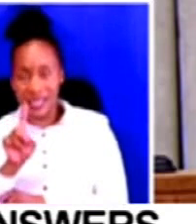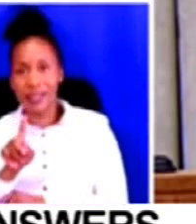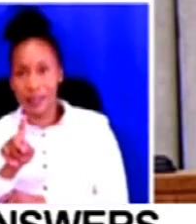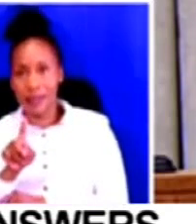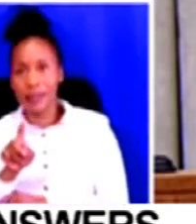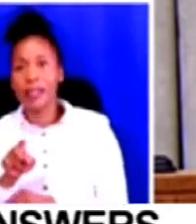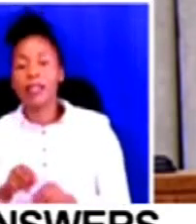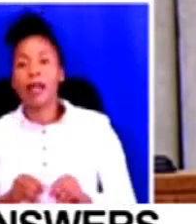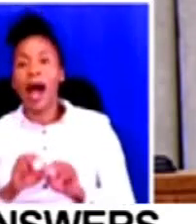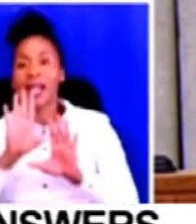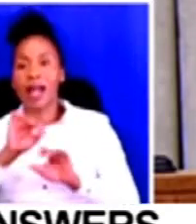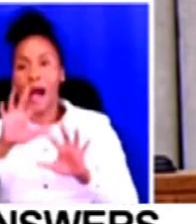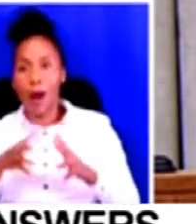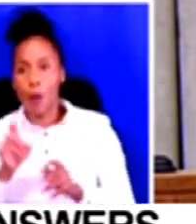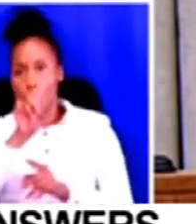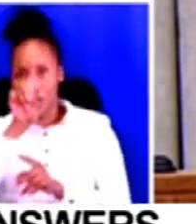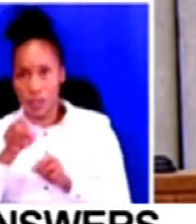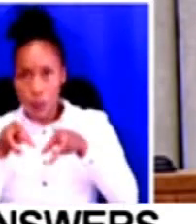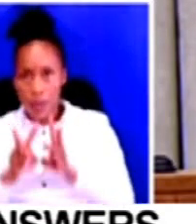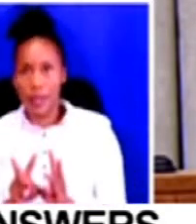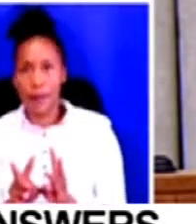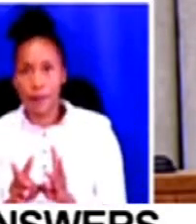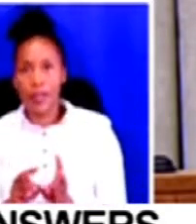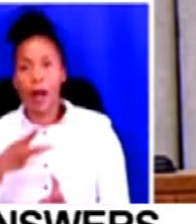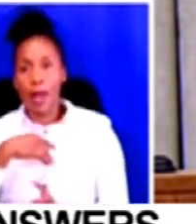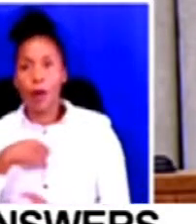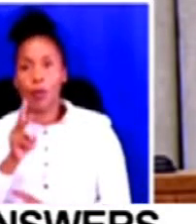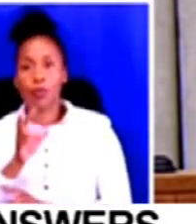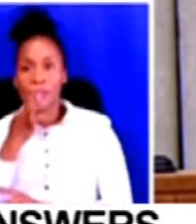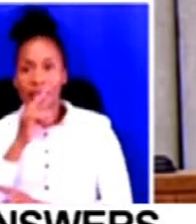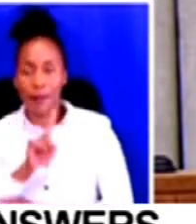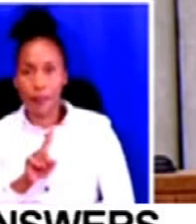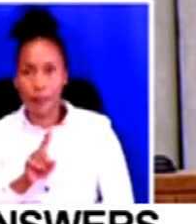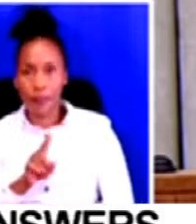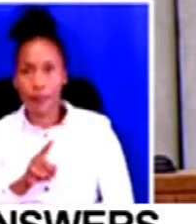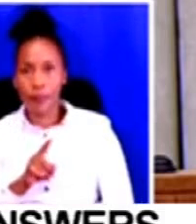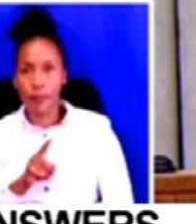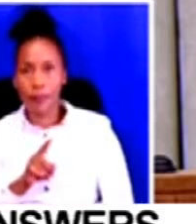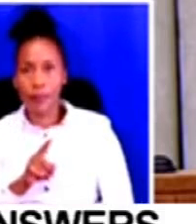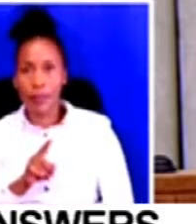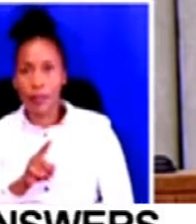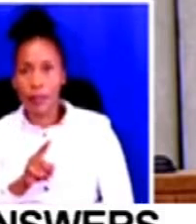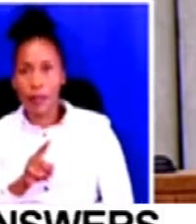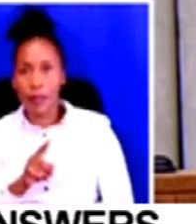question. And I just want to mention that there will be some few